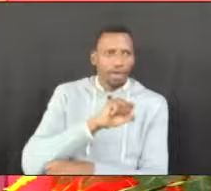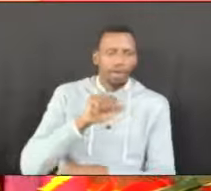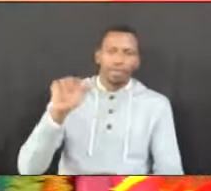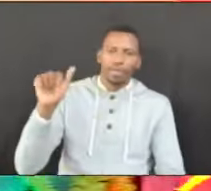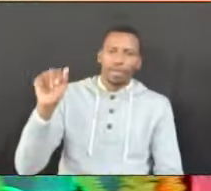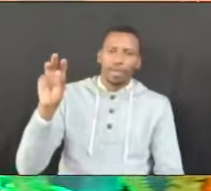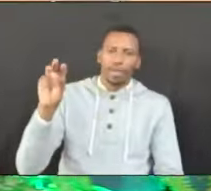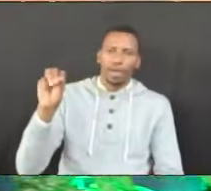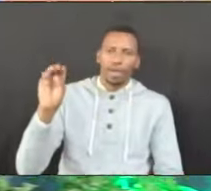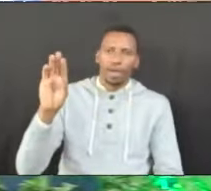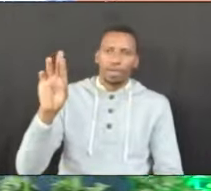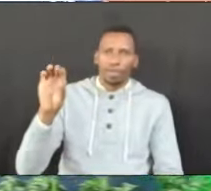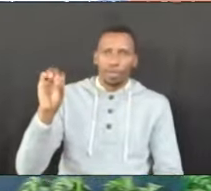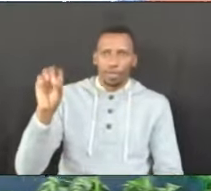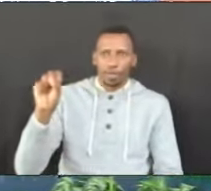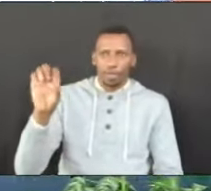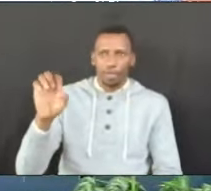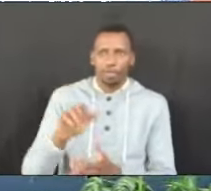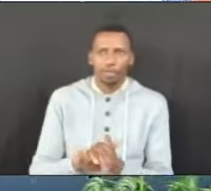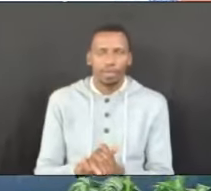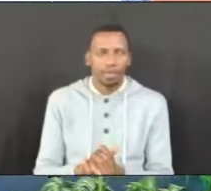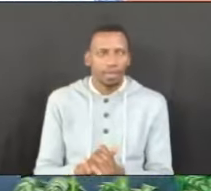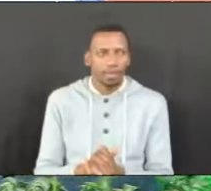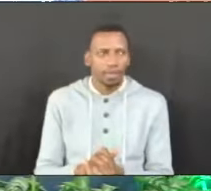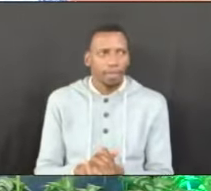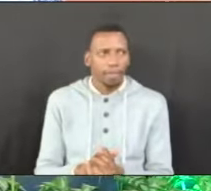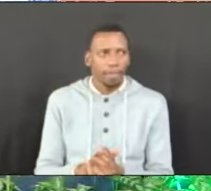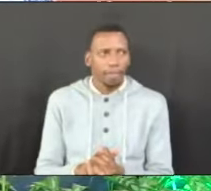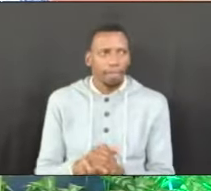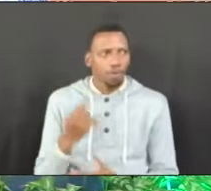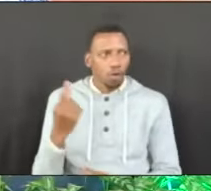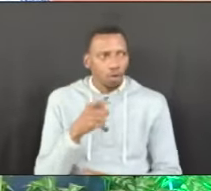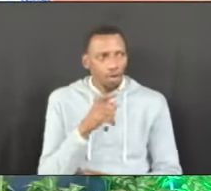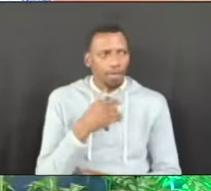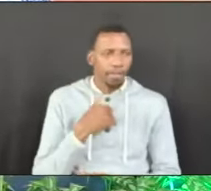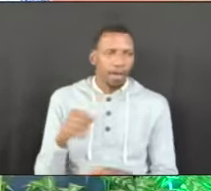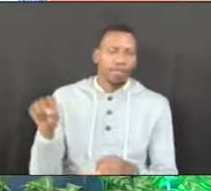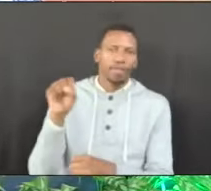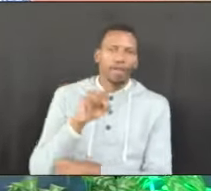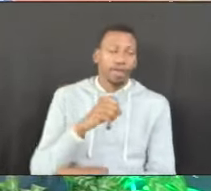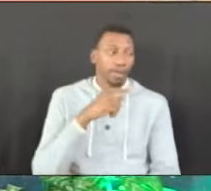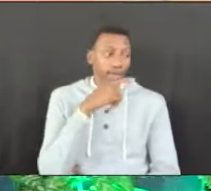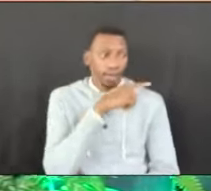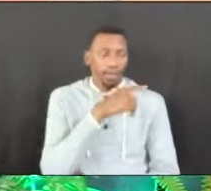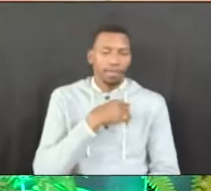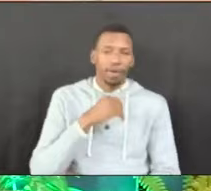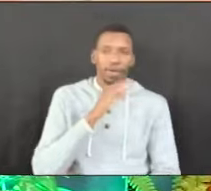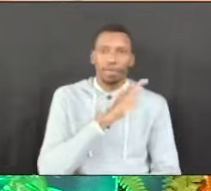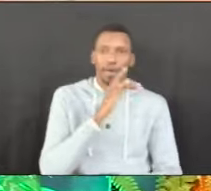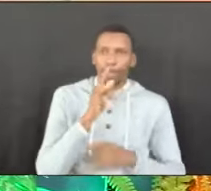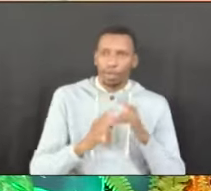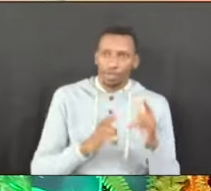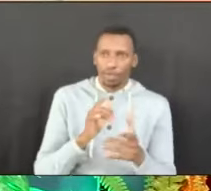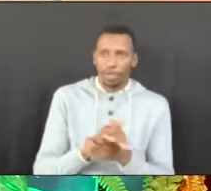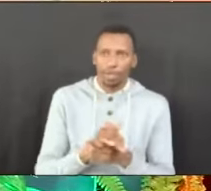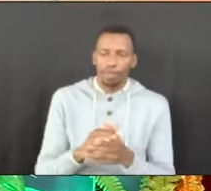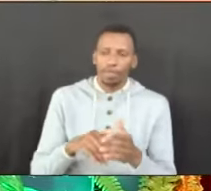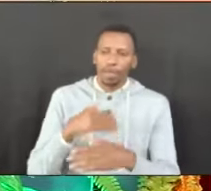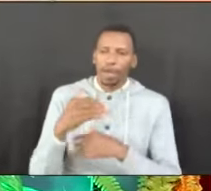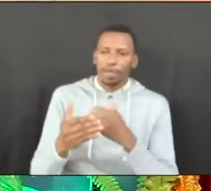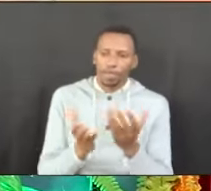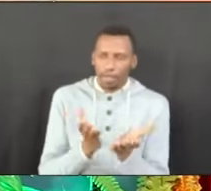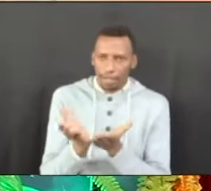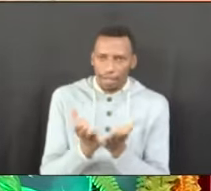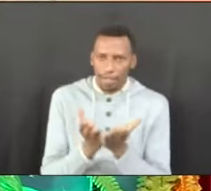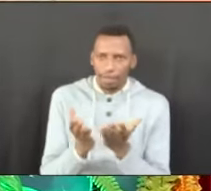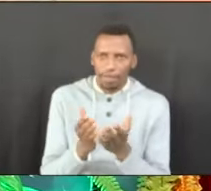I'm just saying you don't know New Life. Only Ambrose had a car. Me and my girlfriend, after service,